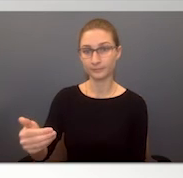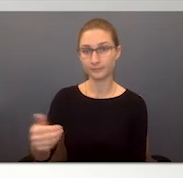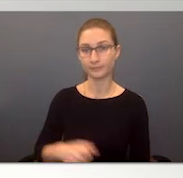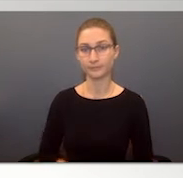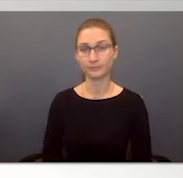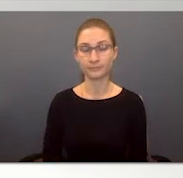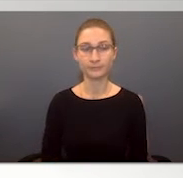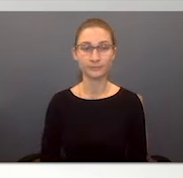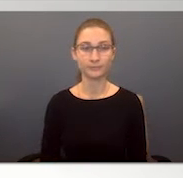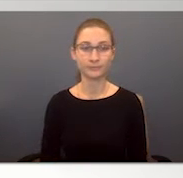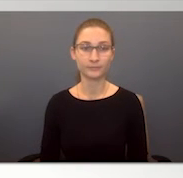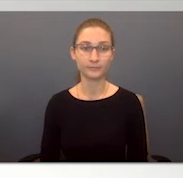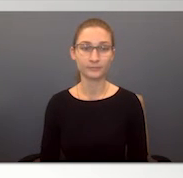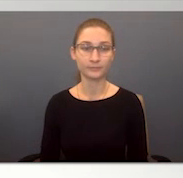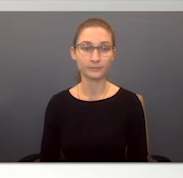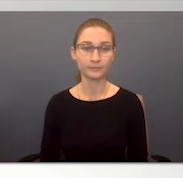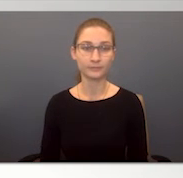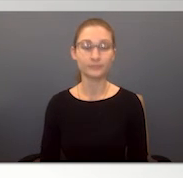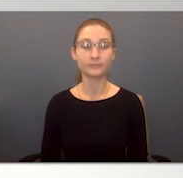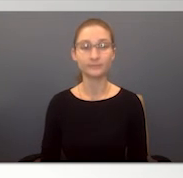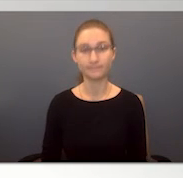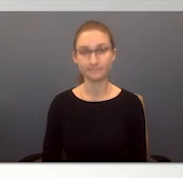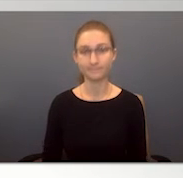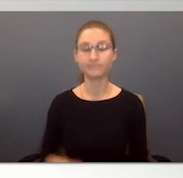buena. Can you please go forward?